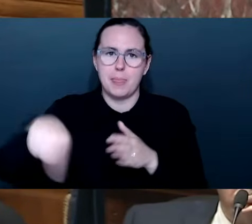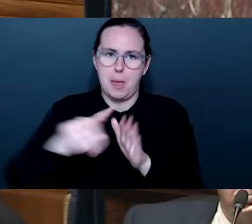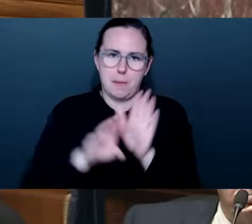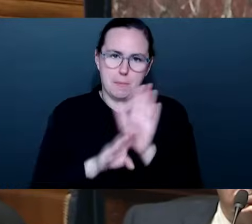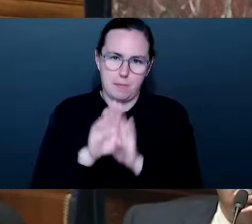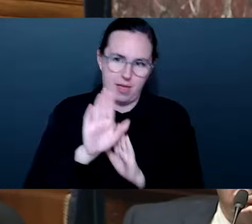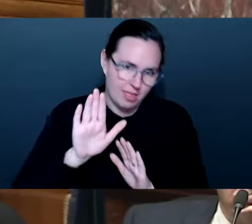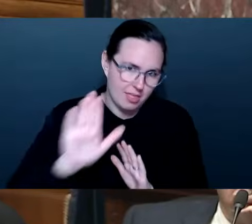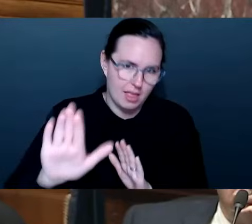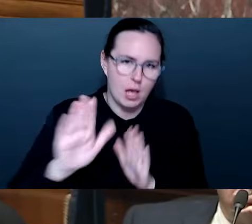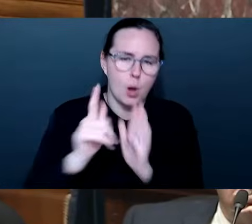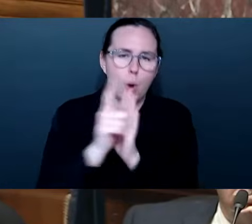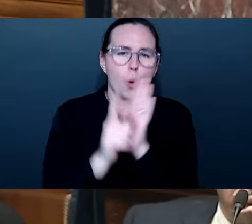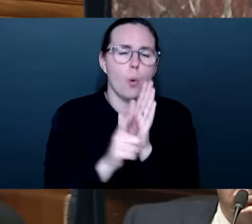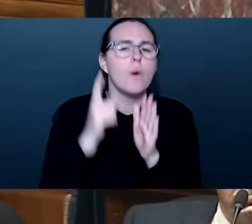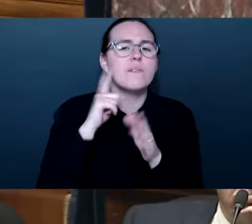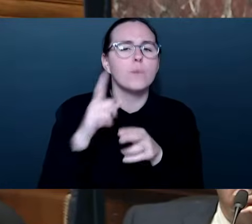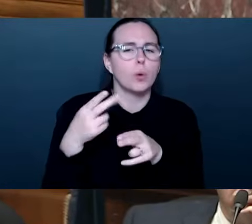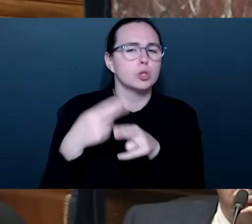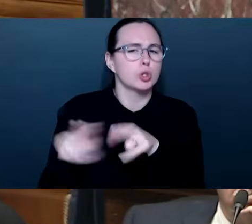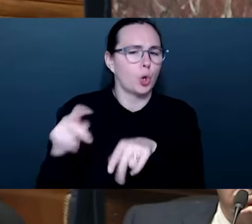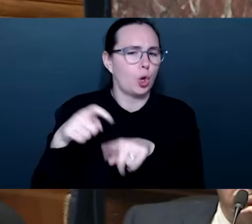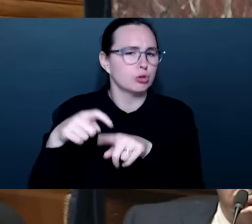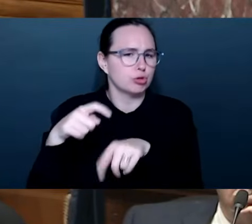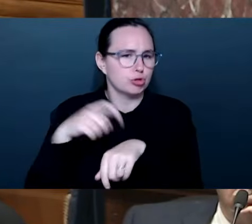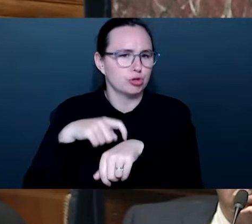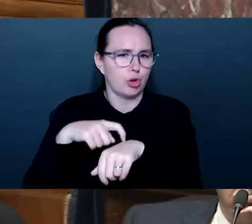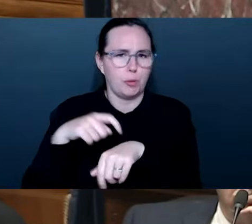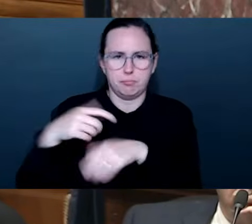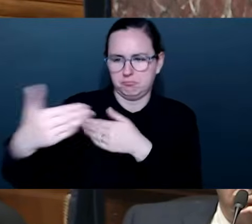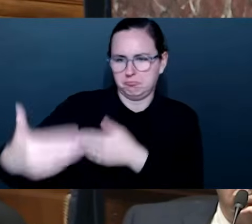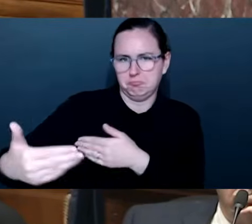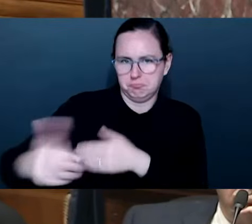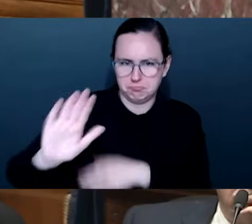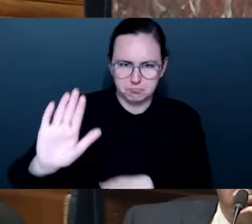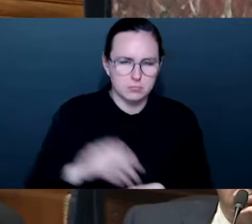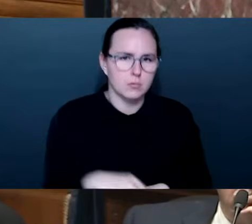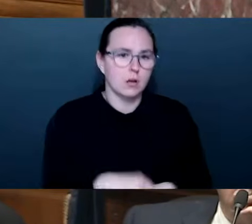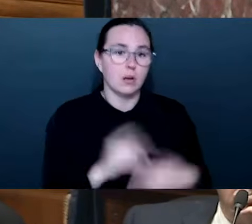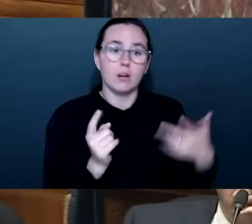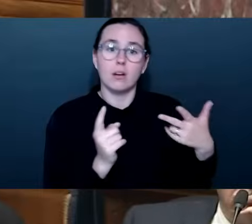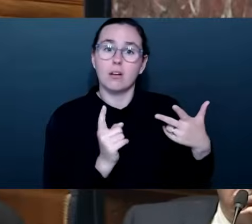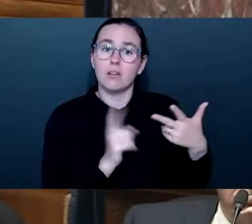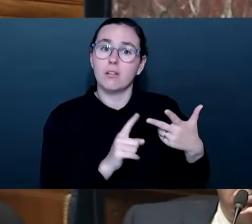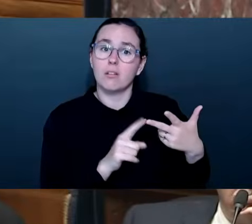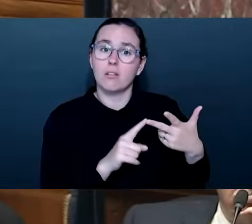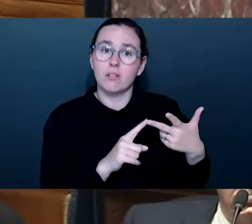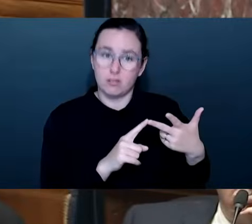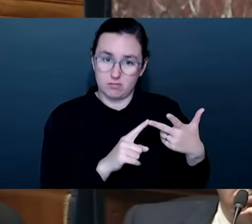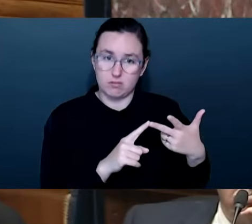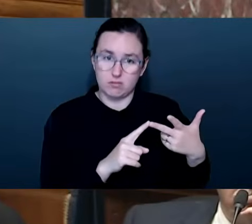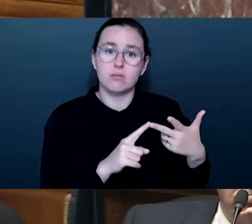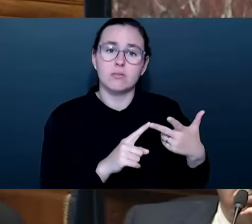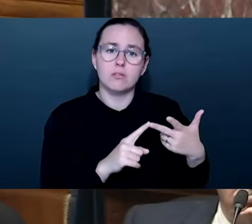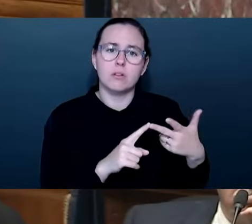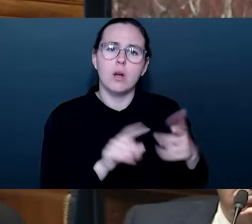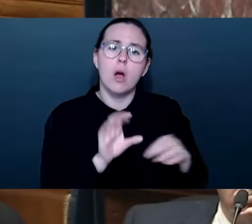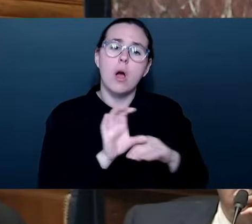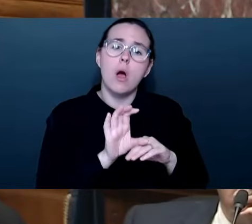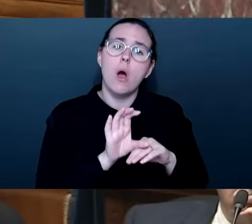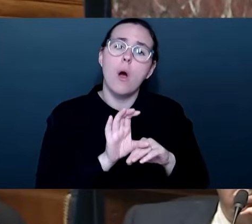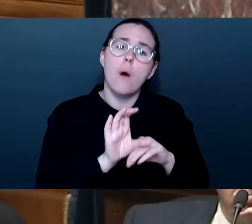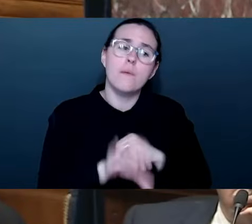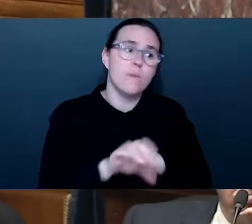further enhance compliance with the Act. Together, these amendments will improve clarity and responsiveness,